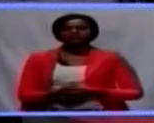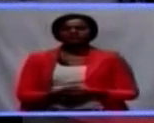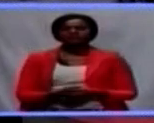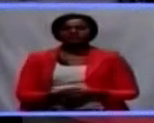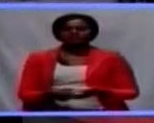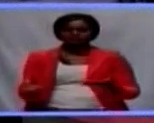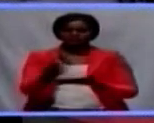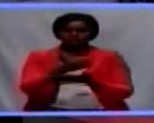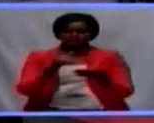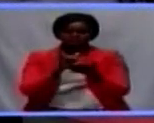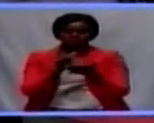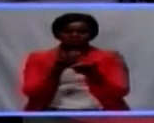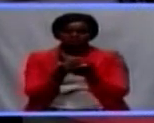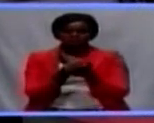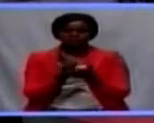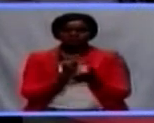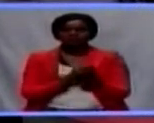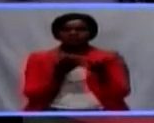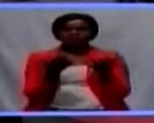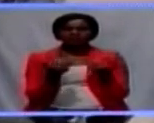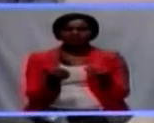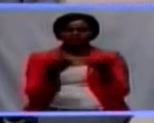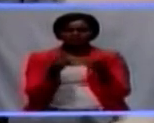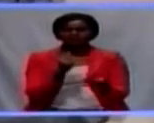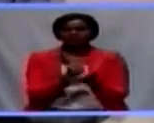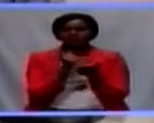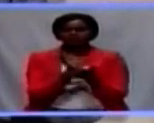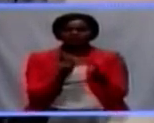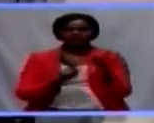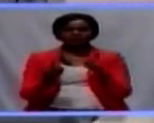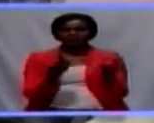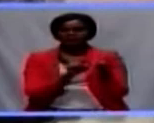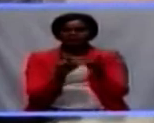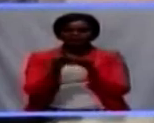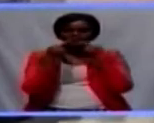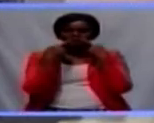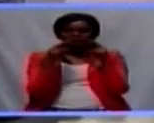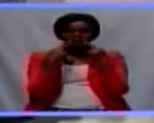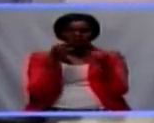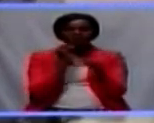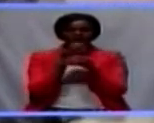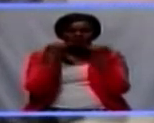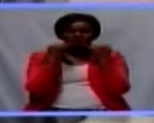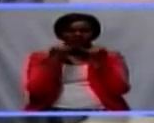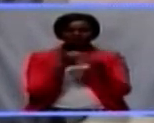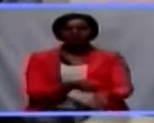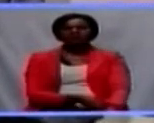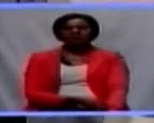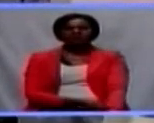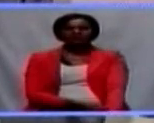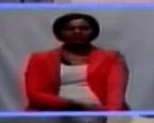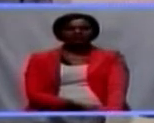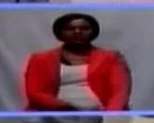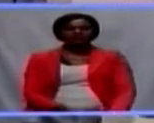that tax to ZRI. Okay. So we want to help them by collecting it at source. And as a result of that, as I said, that particular tax has gone up